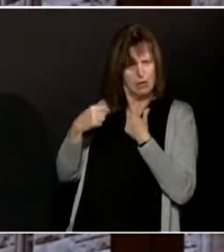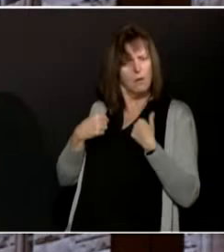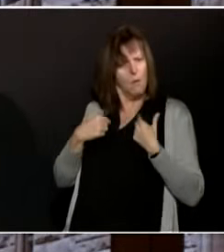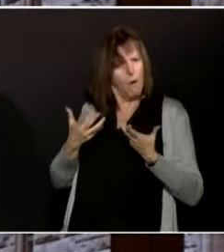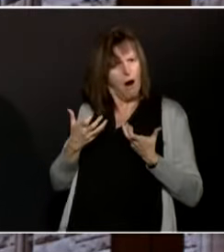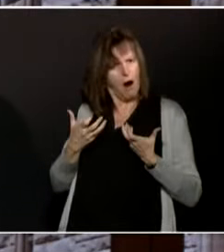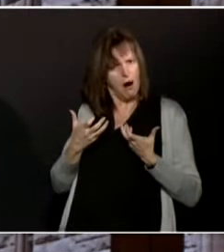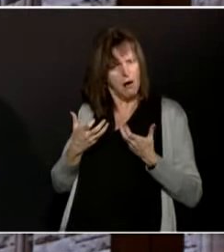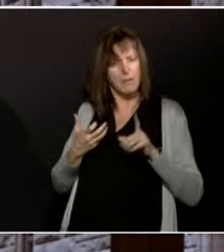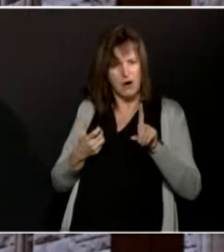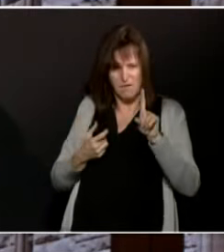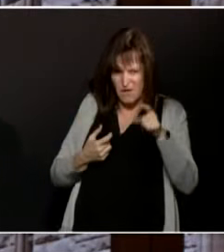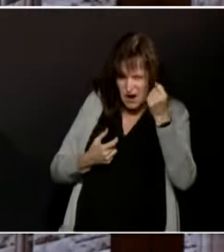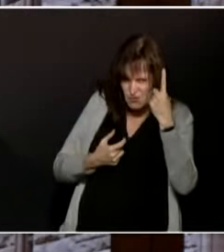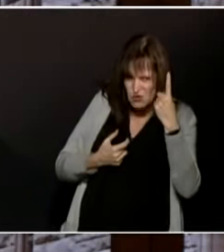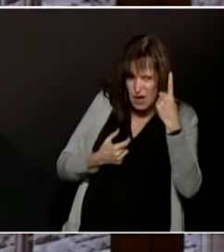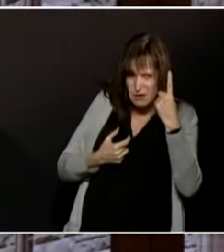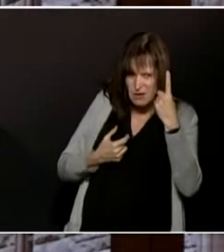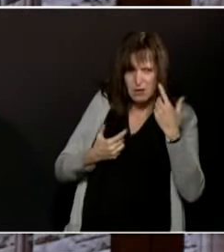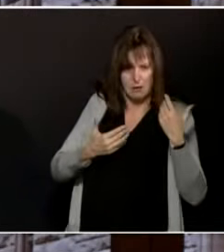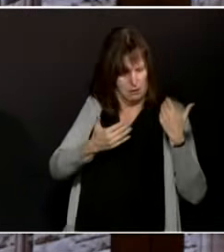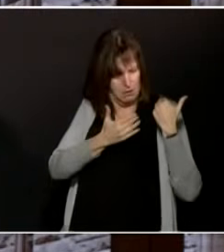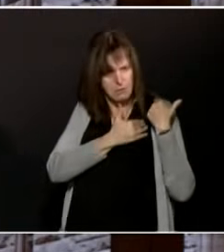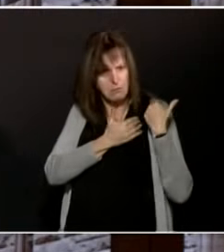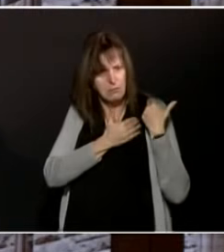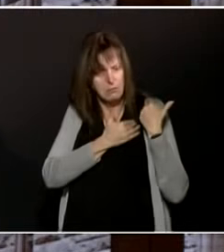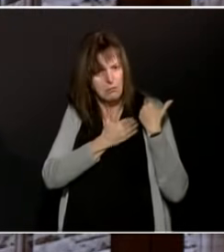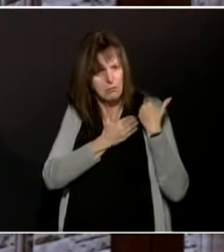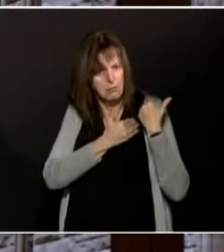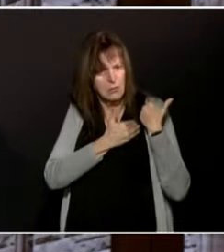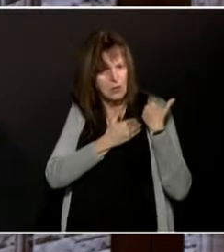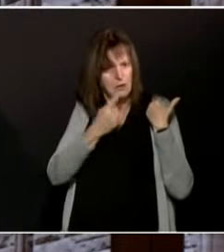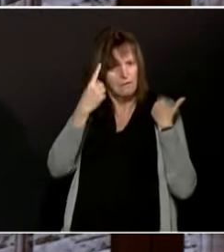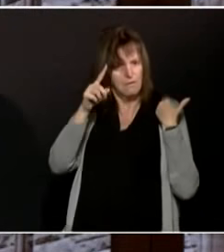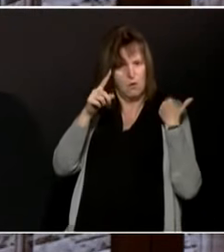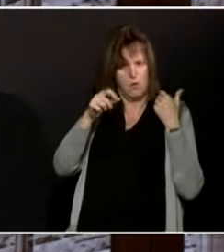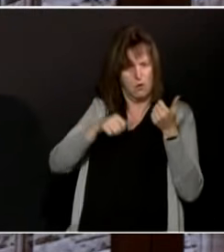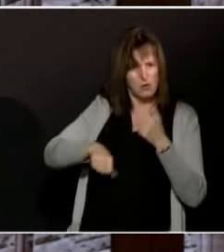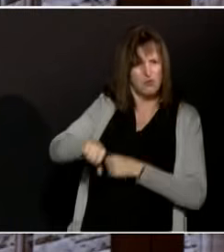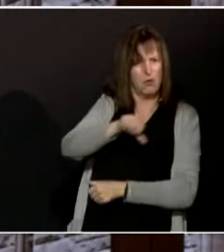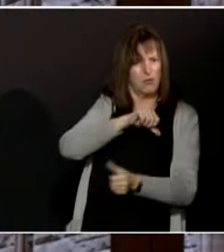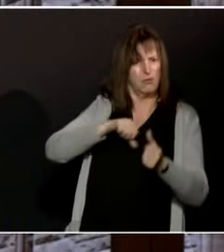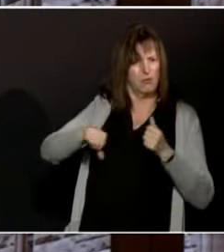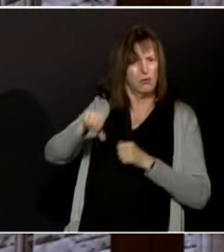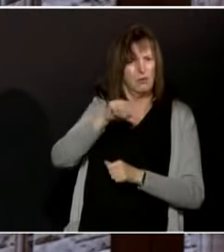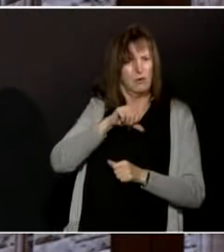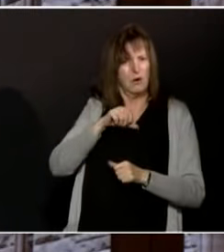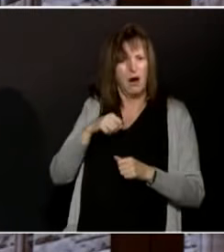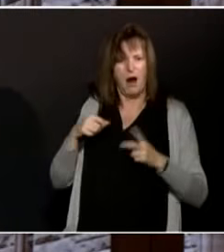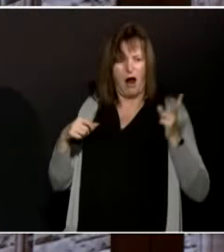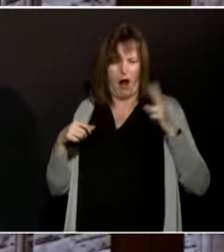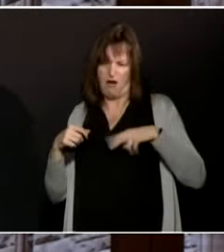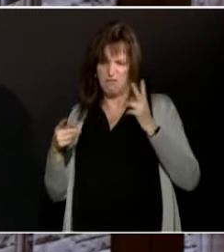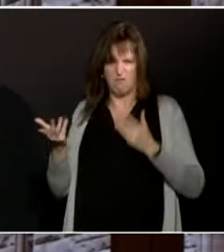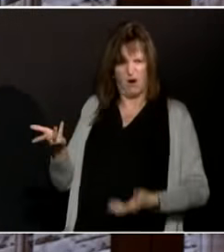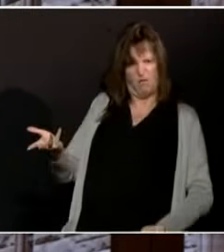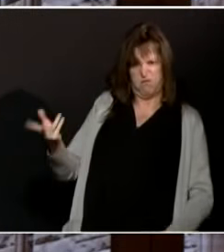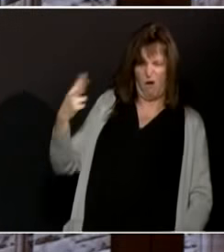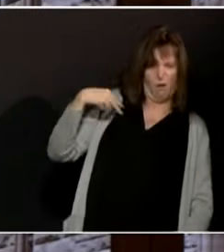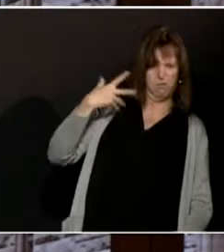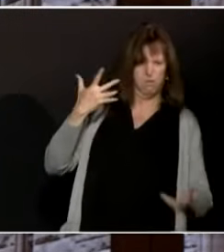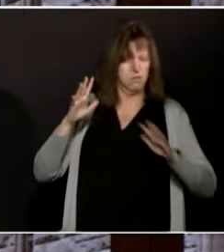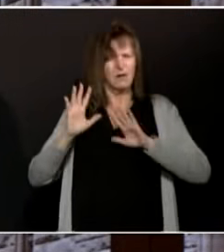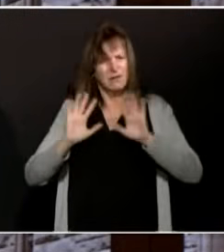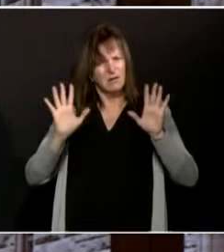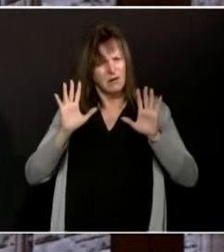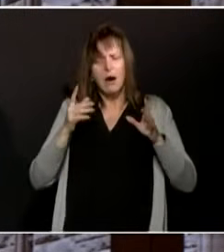need that right now more than ever. We don't need to be judgmental of each other. We need to be more understanding and trying to see what the